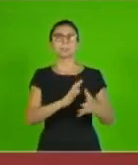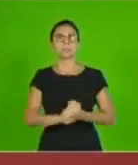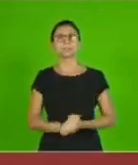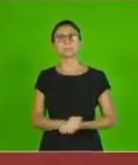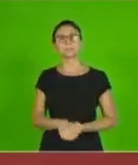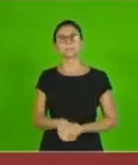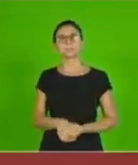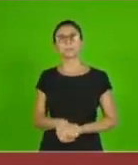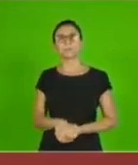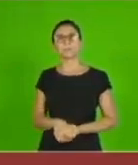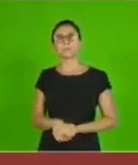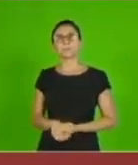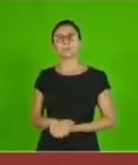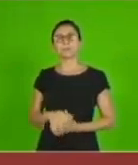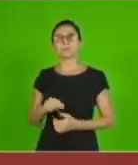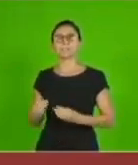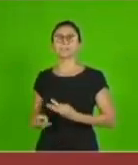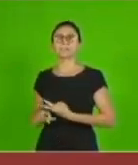the Jewish people thought.